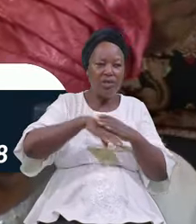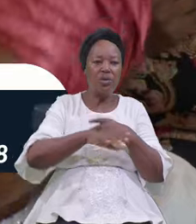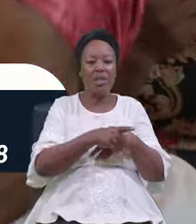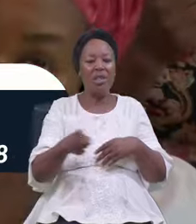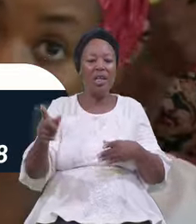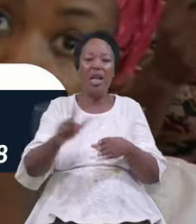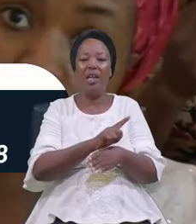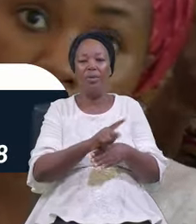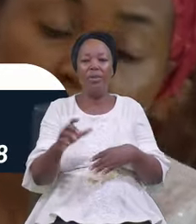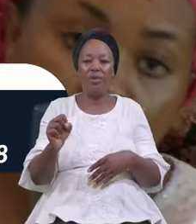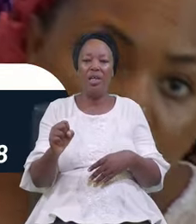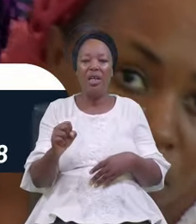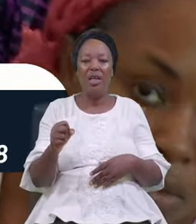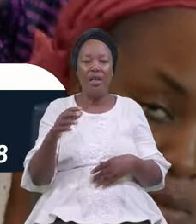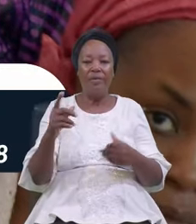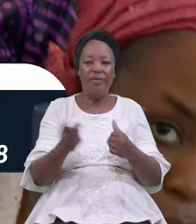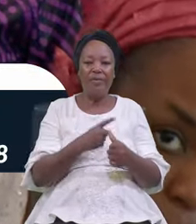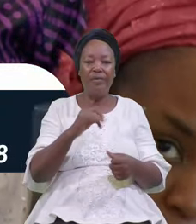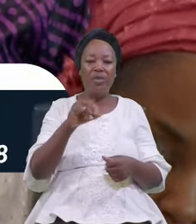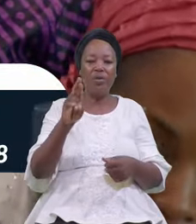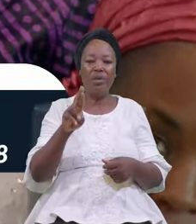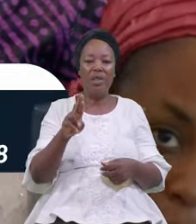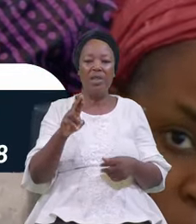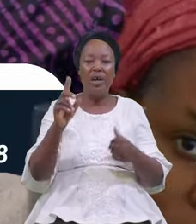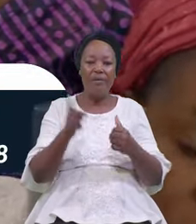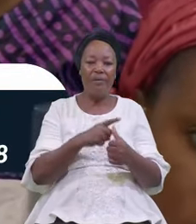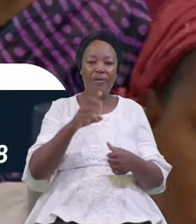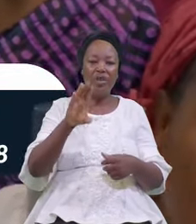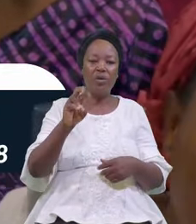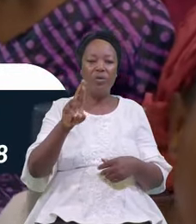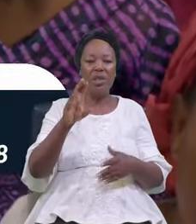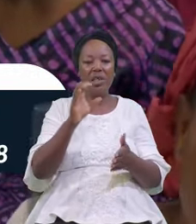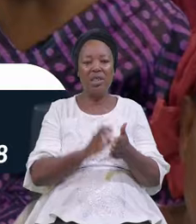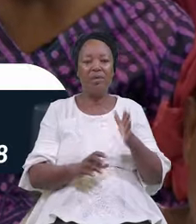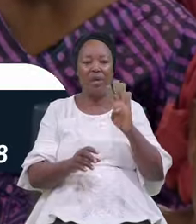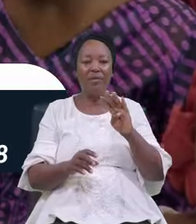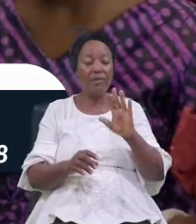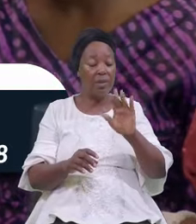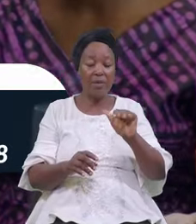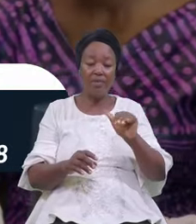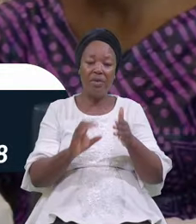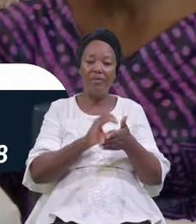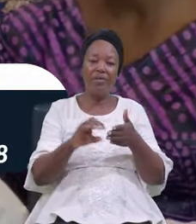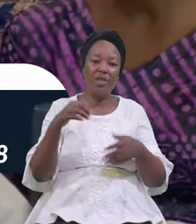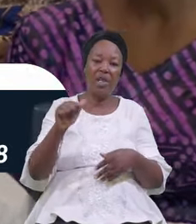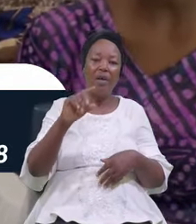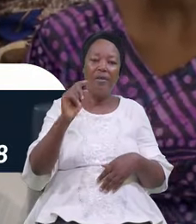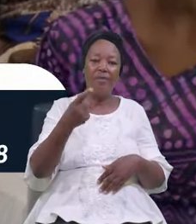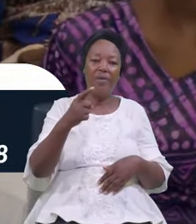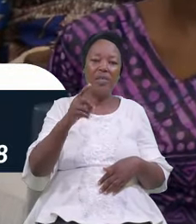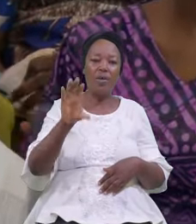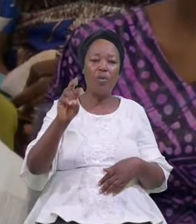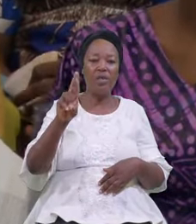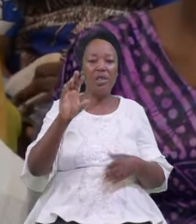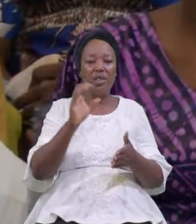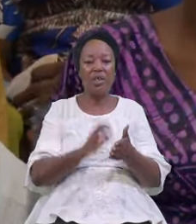labors. We're looking at 1 Corinthians chapter 15, and I read from verse 10. 1 Corinthians